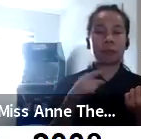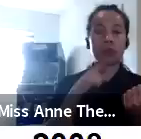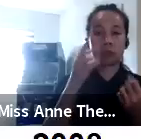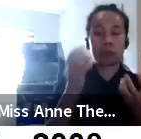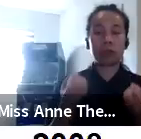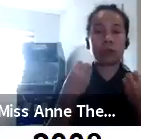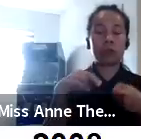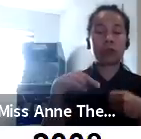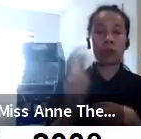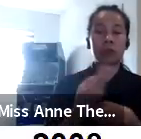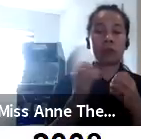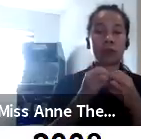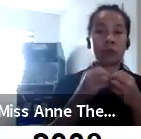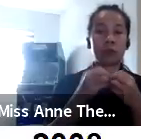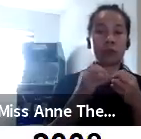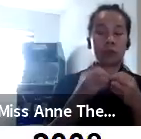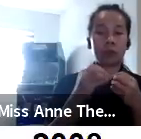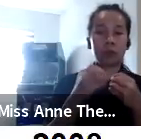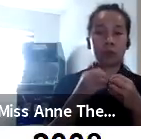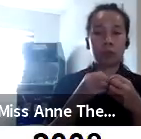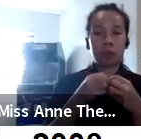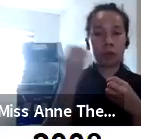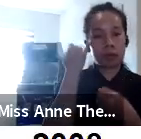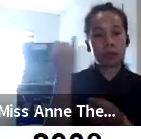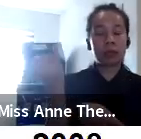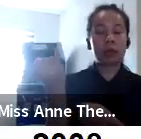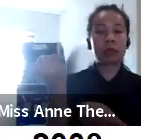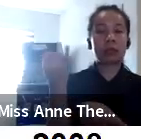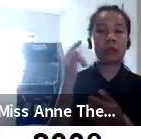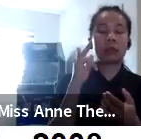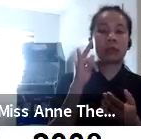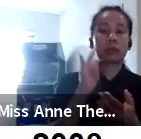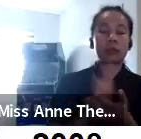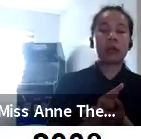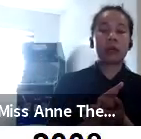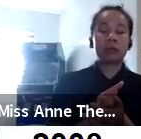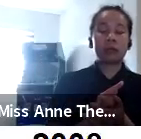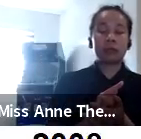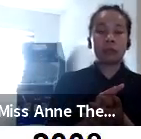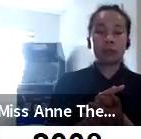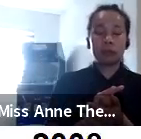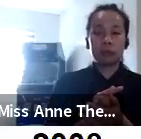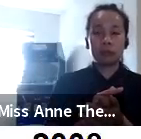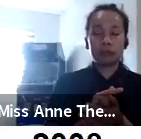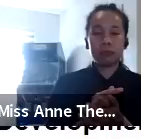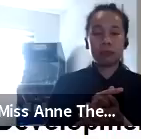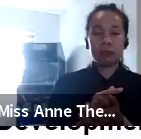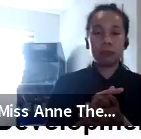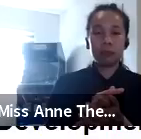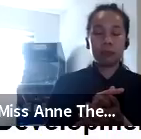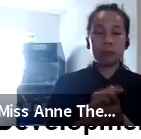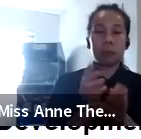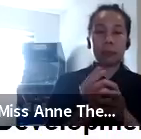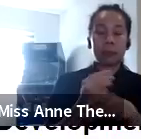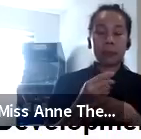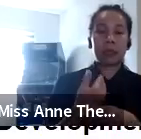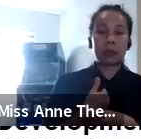more insights, and that contributed to me now as